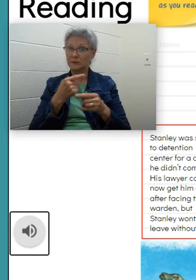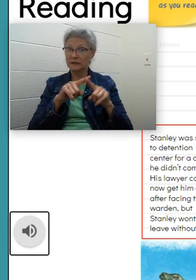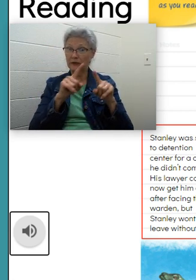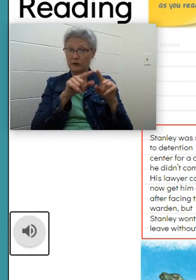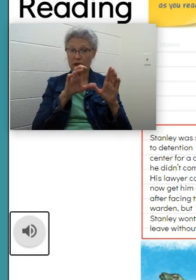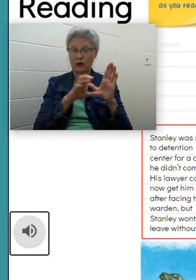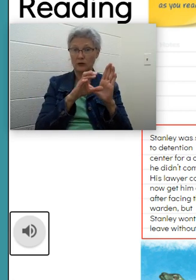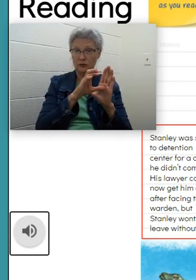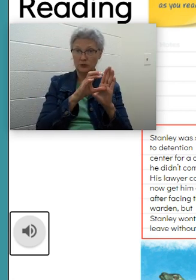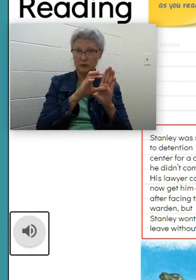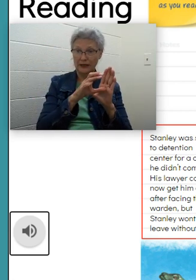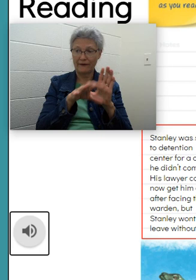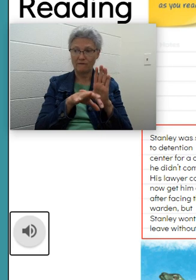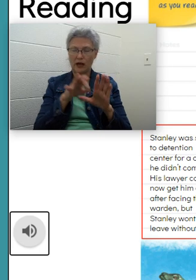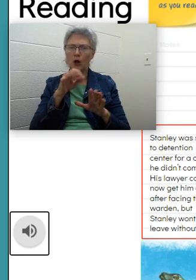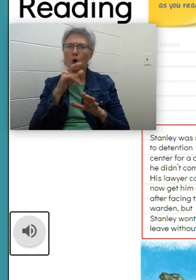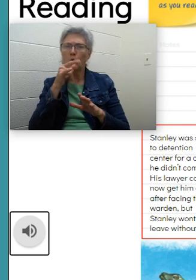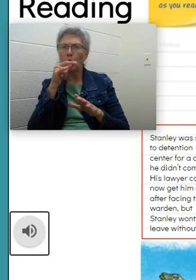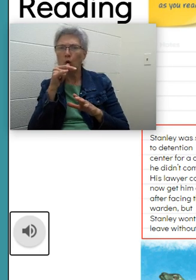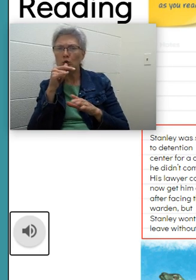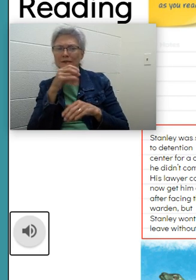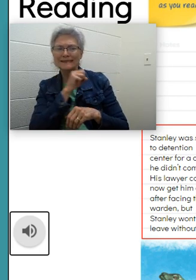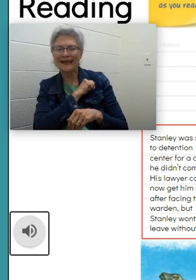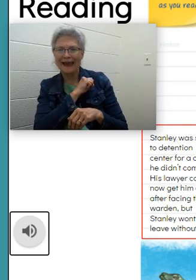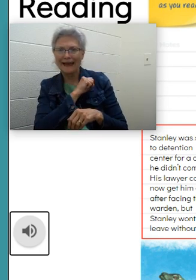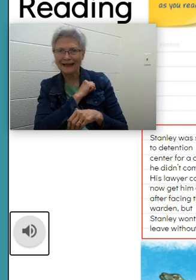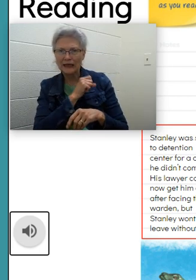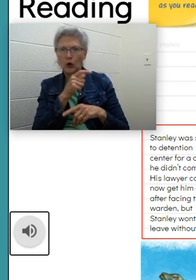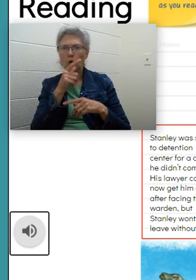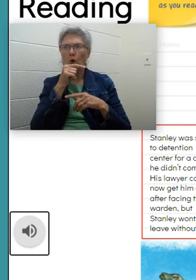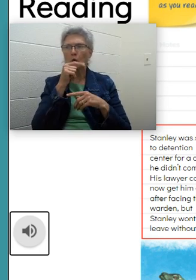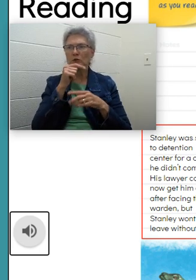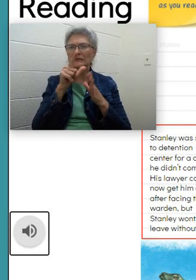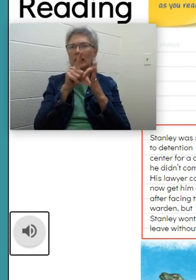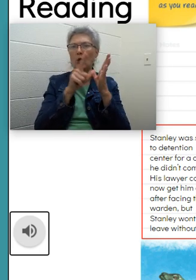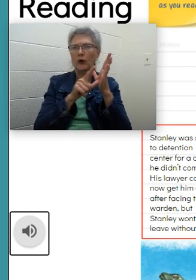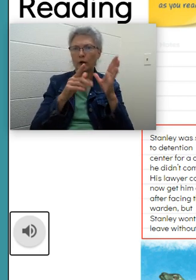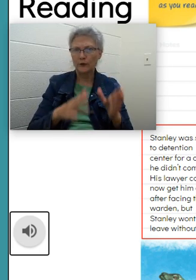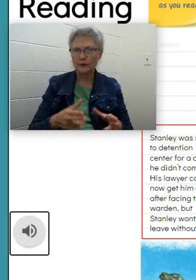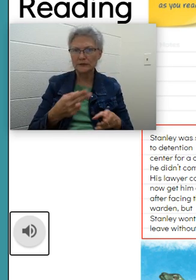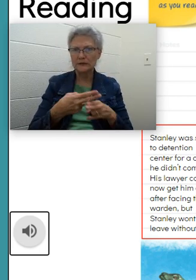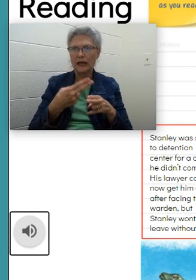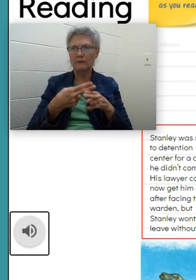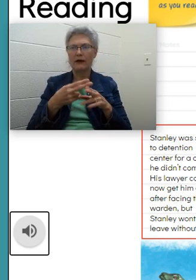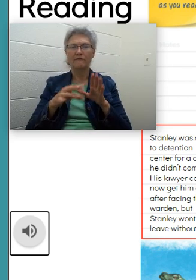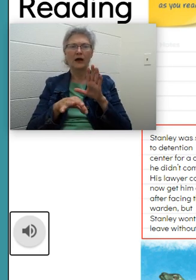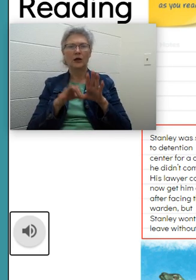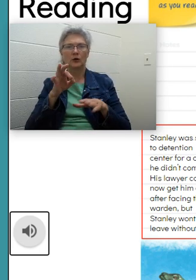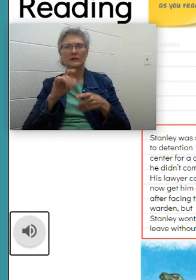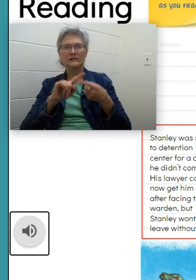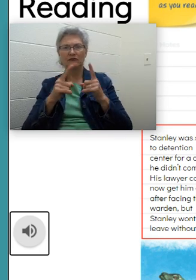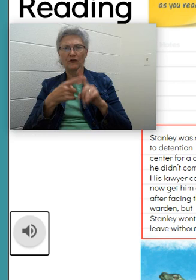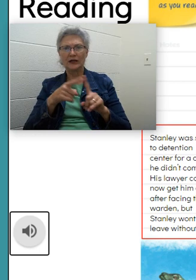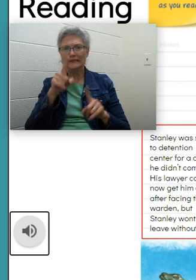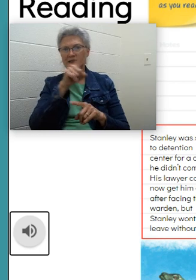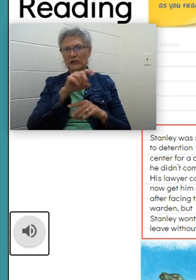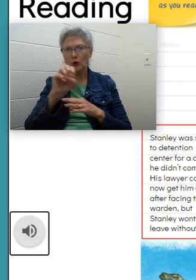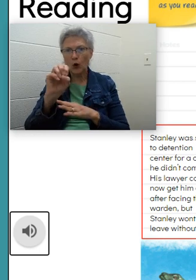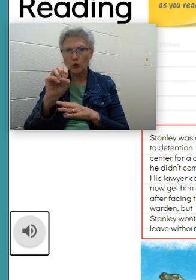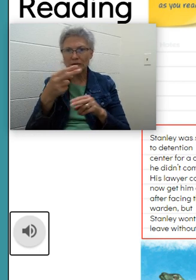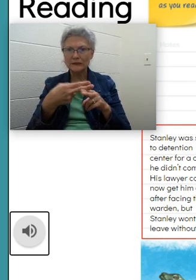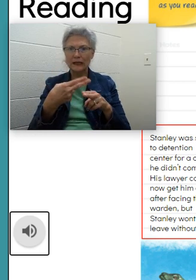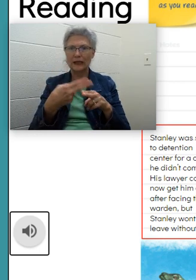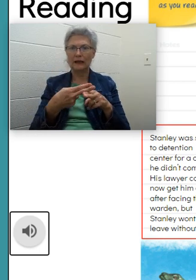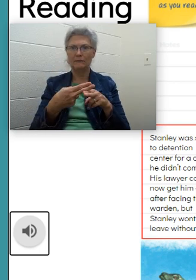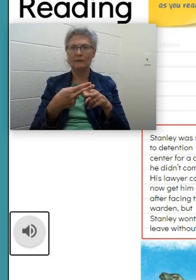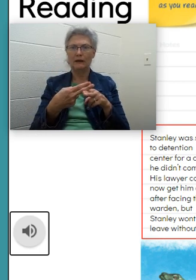different characters. Like I find out who Stanley is. I find out his lawyer's name. I find out his friend Zero's